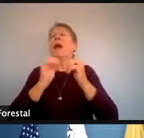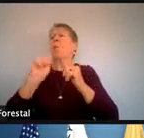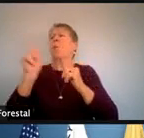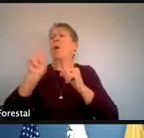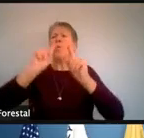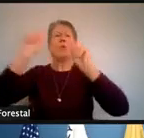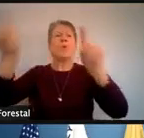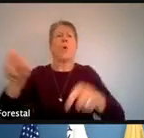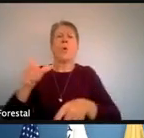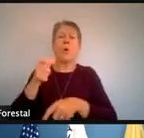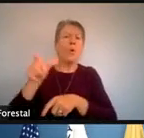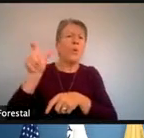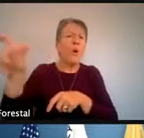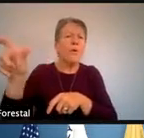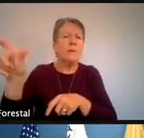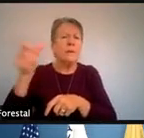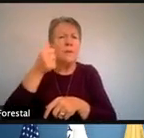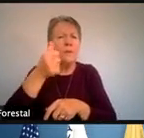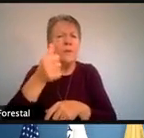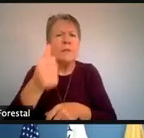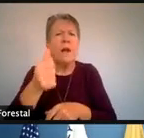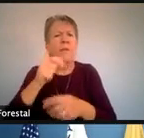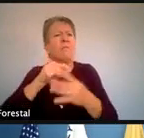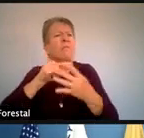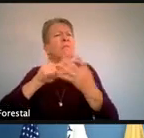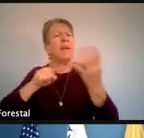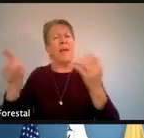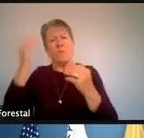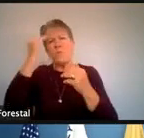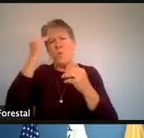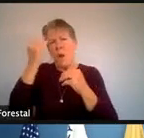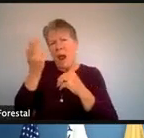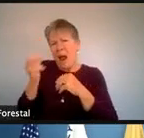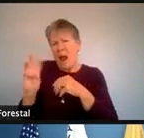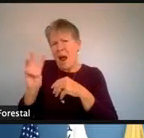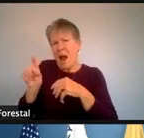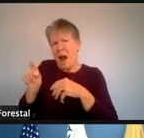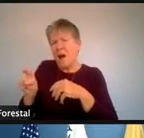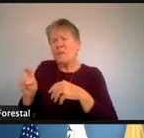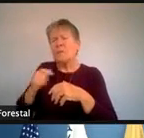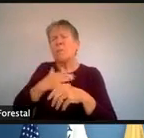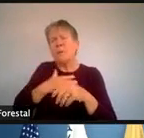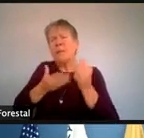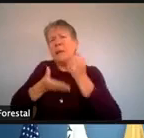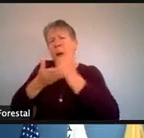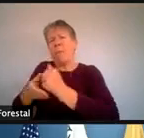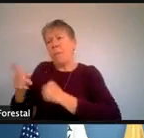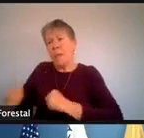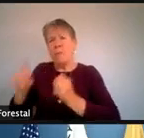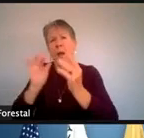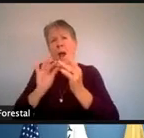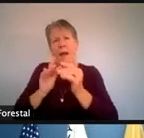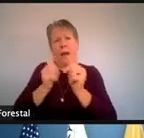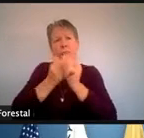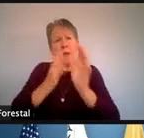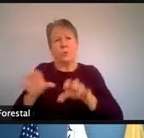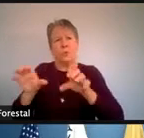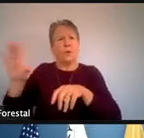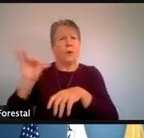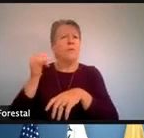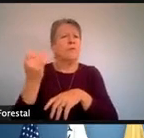their job and better protect New Jersey by giving them the information they need to connect with those who might have been